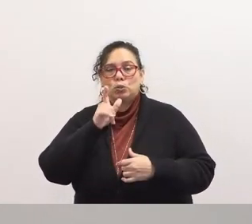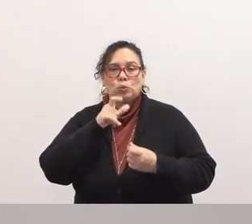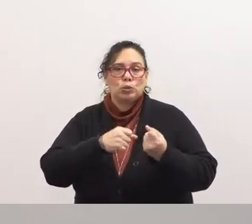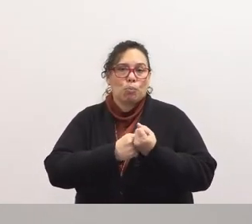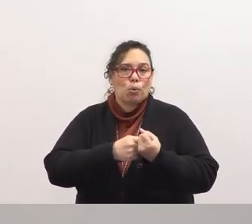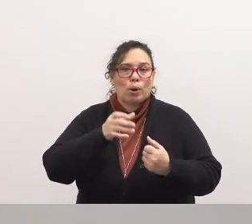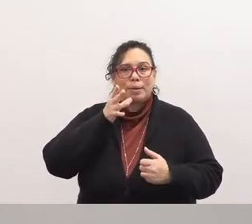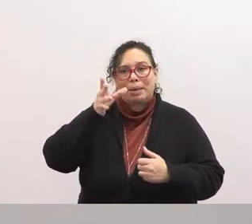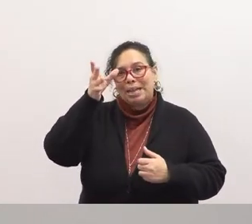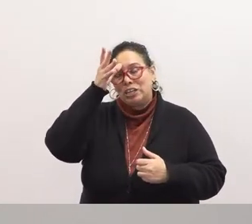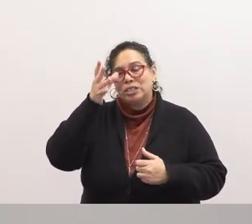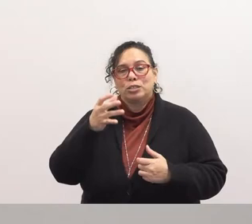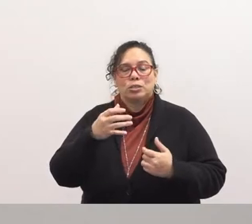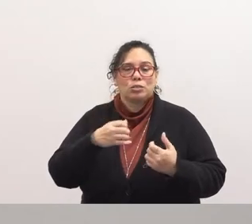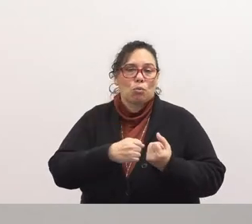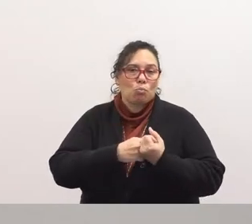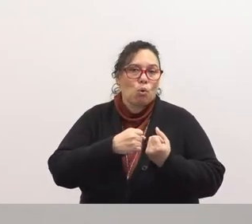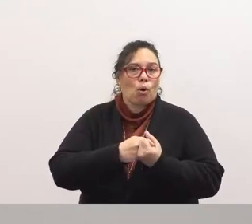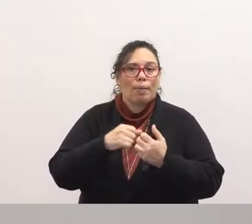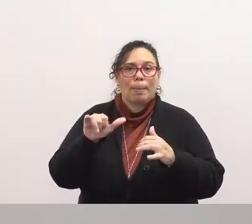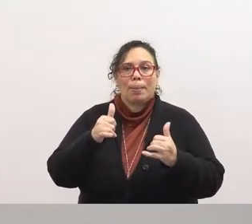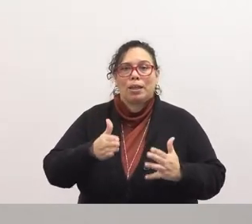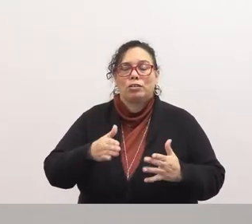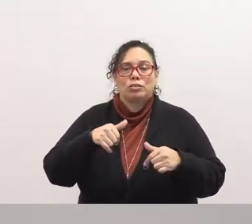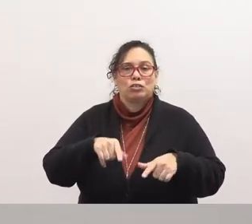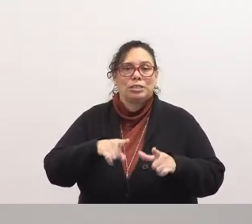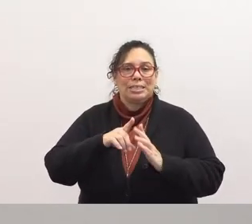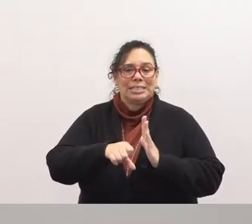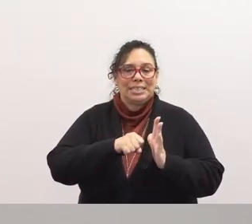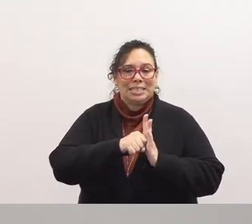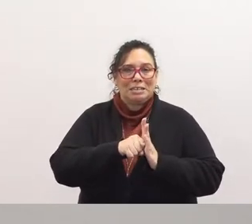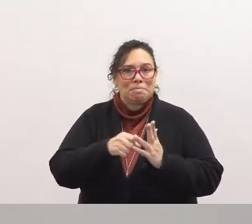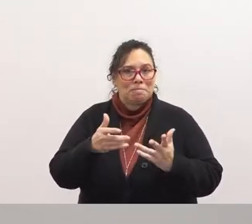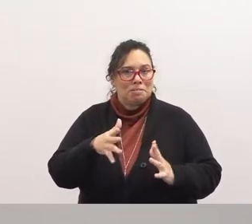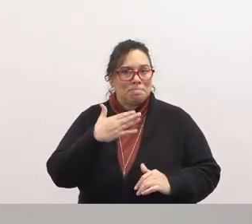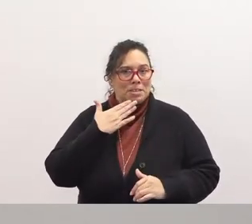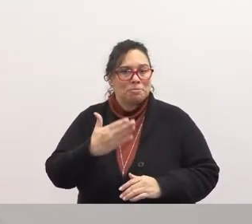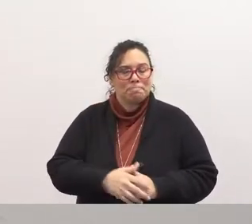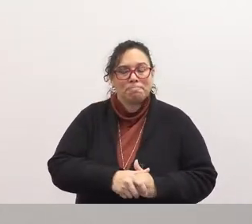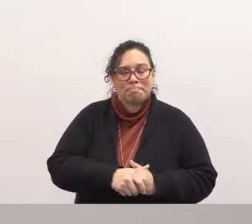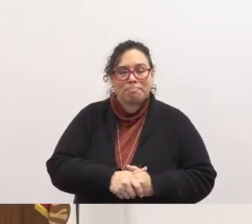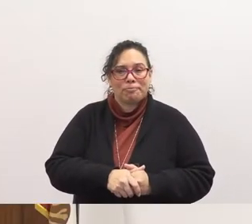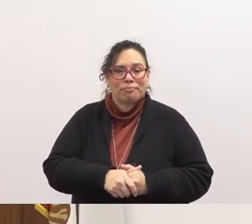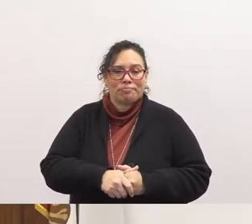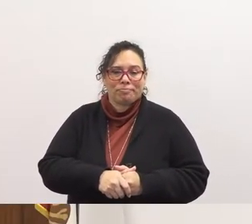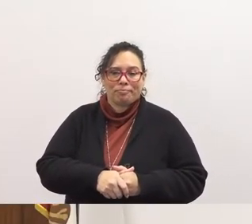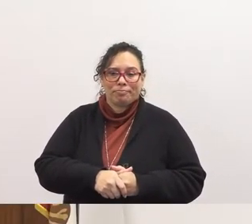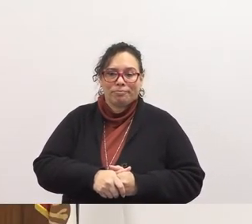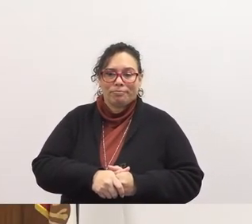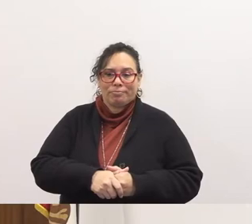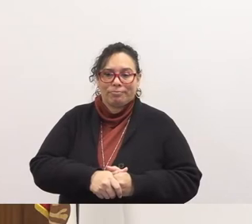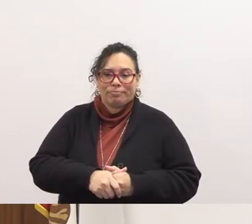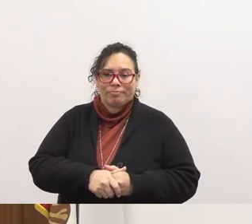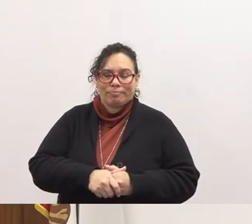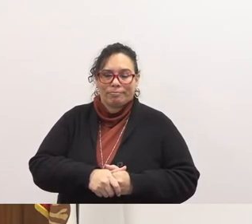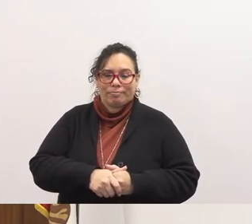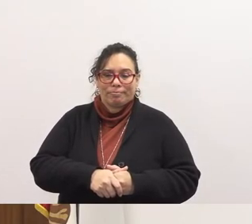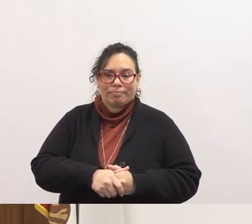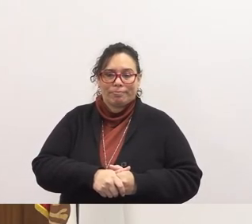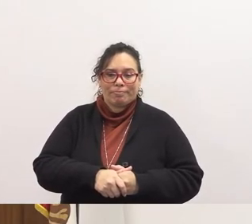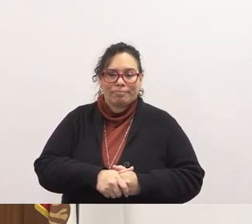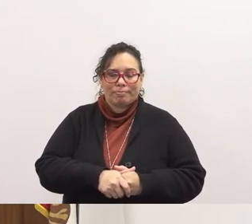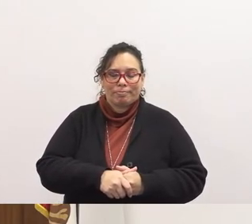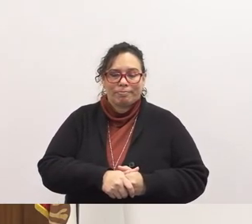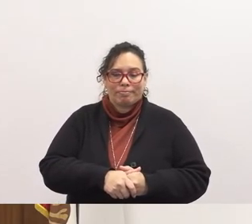the parents, who supported the players throughout the season. And that's it. Thank you. Great. Thank you.